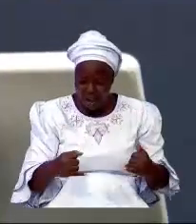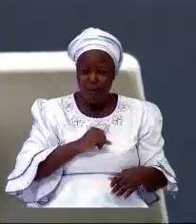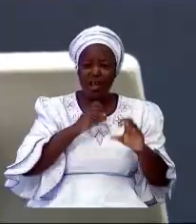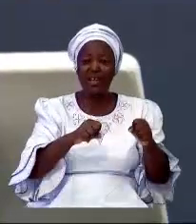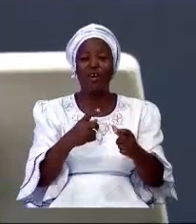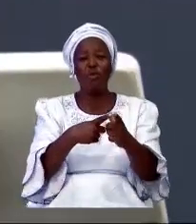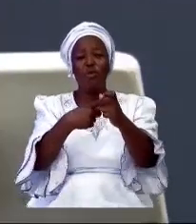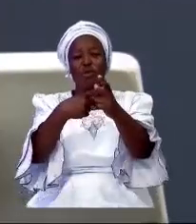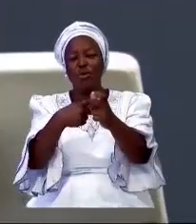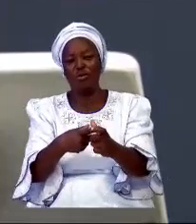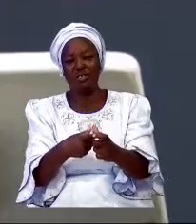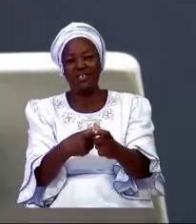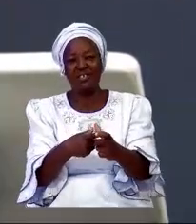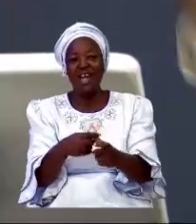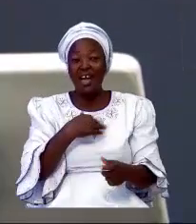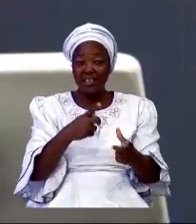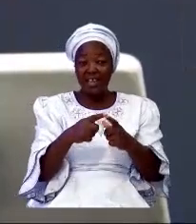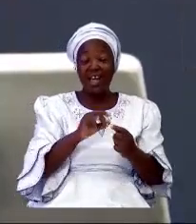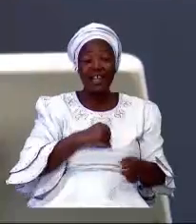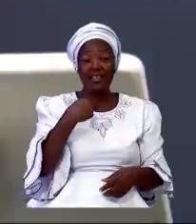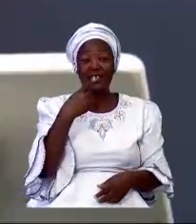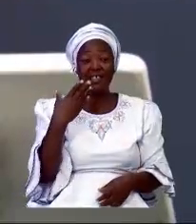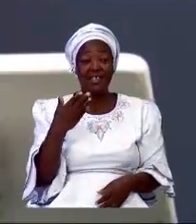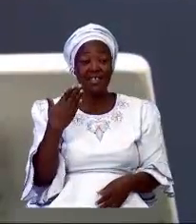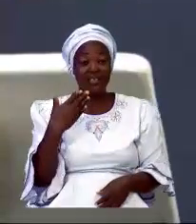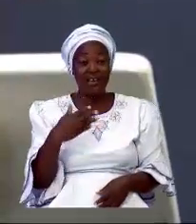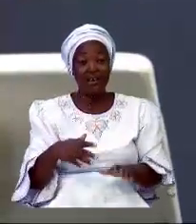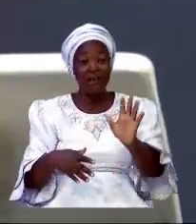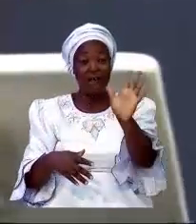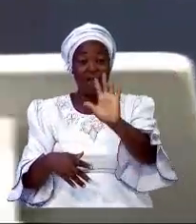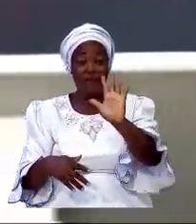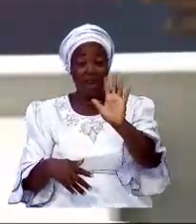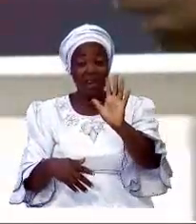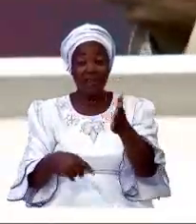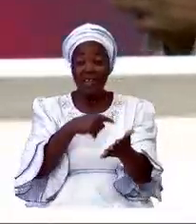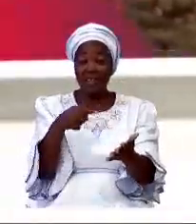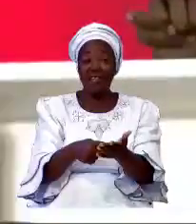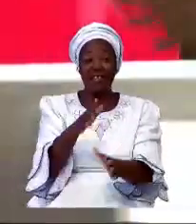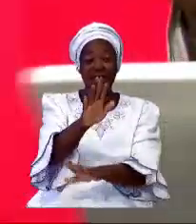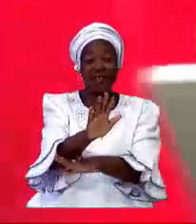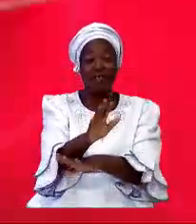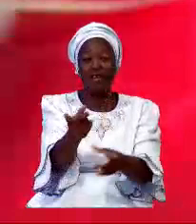power, I have strength, and now I can run. And I said,